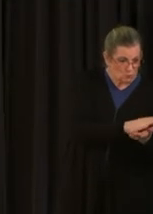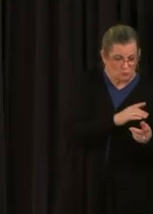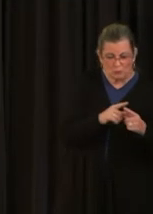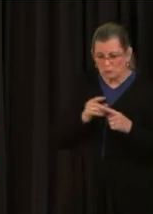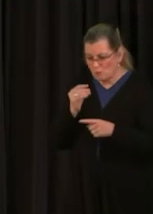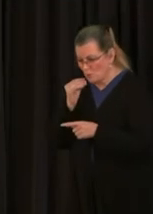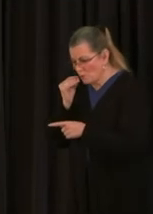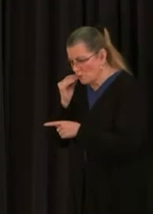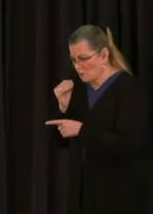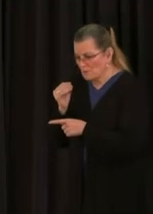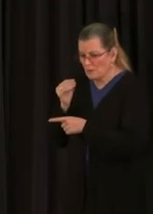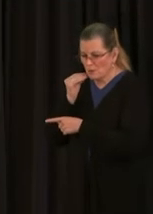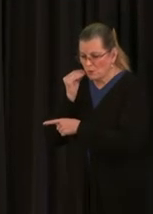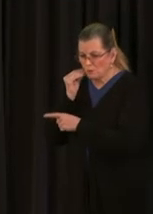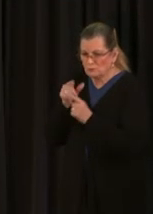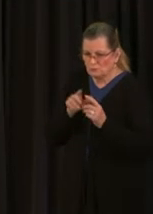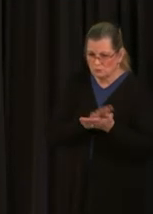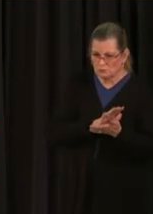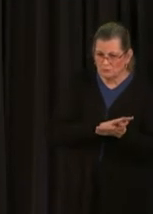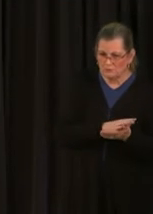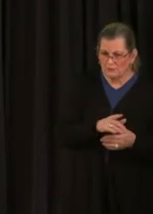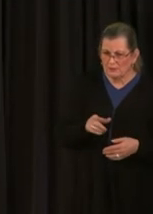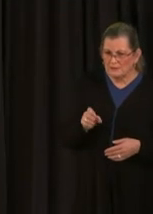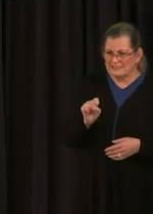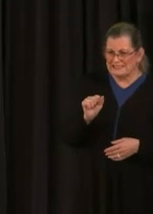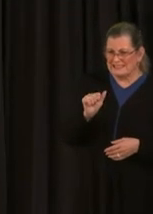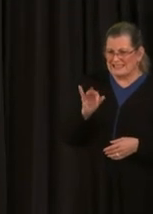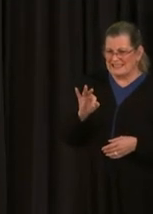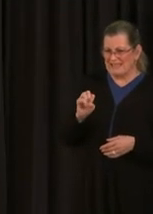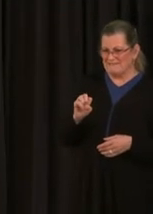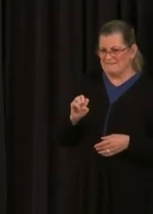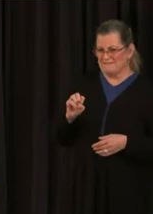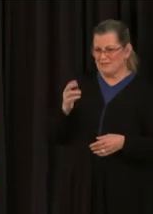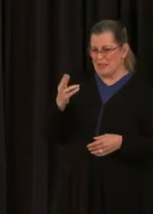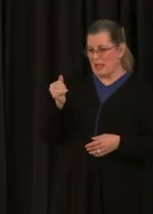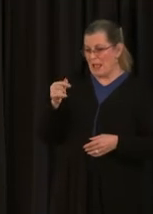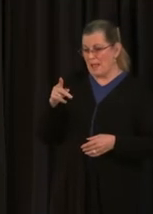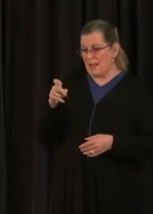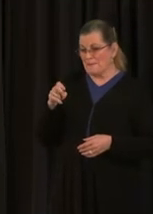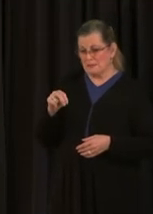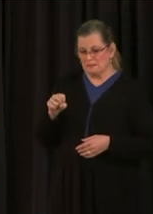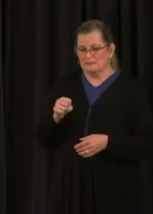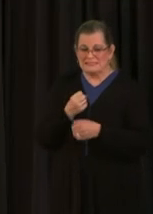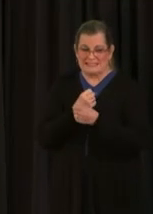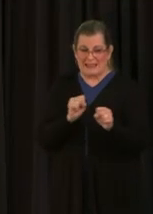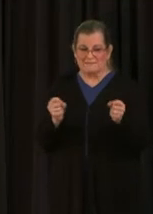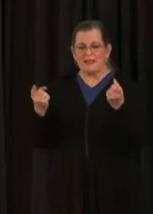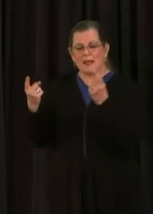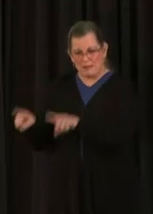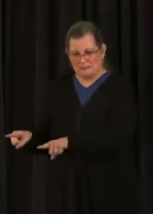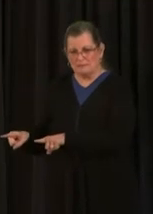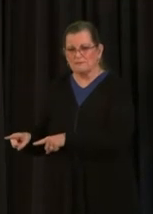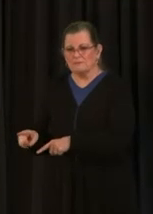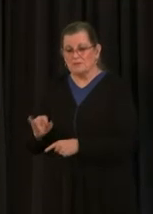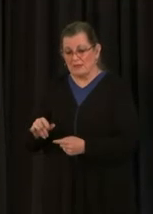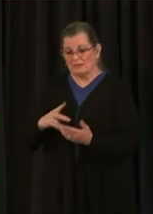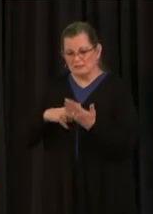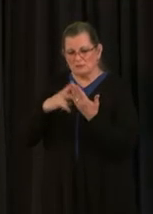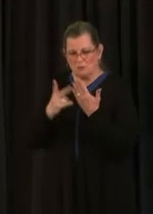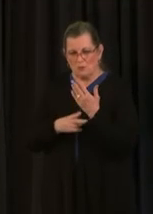We have provided 2 opportunities for our bus drivers and attendants to receive the